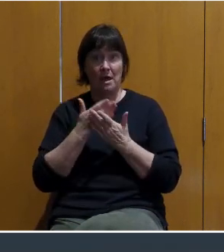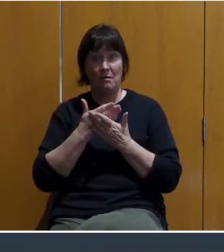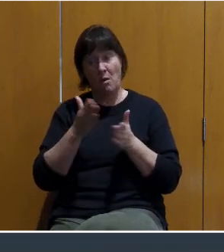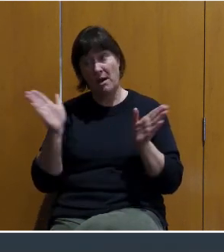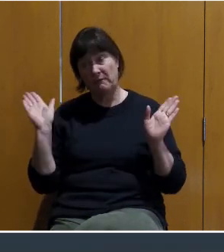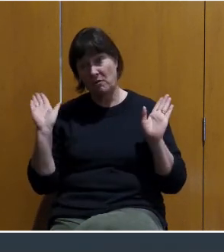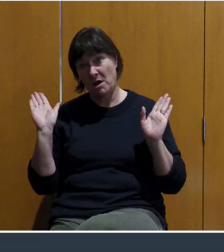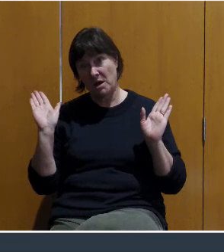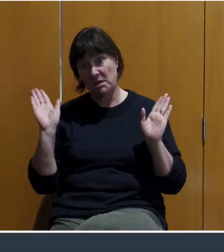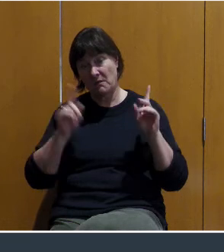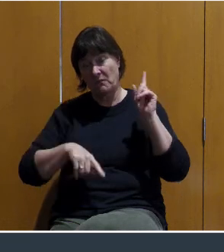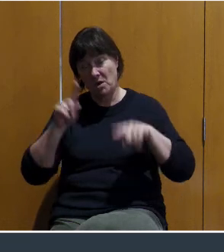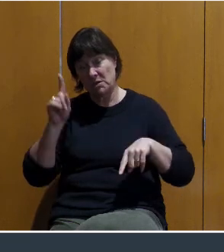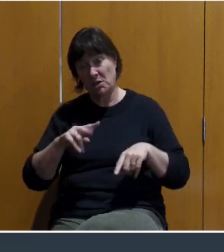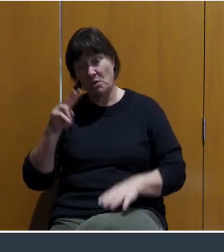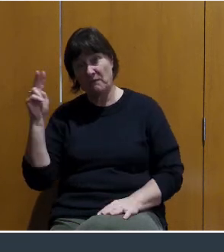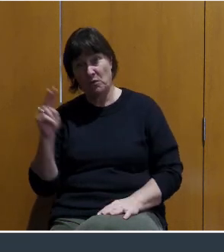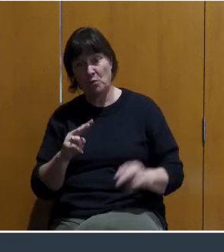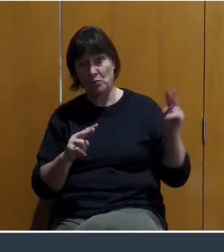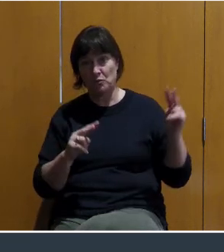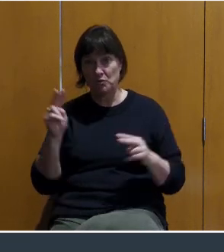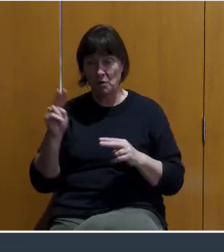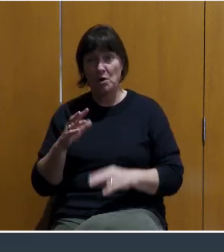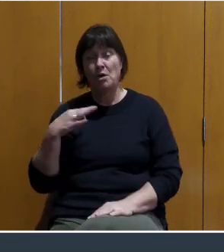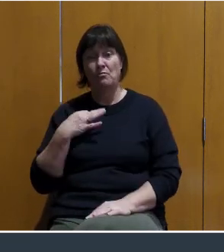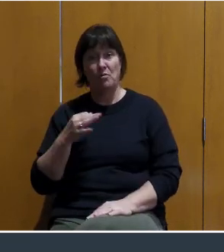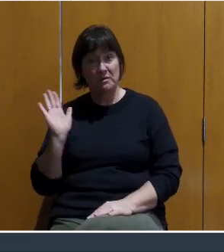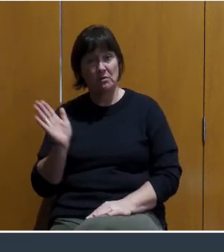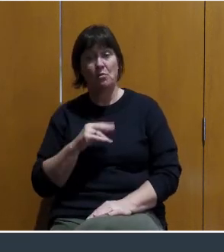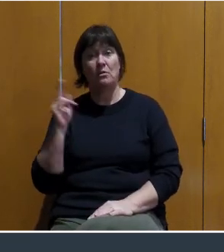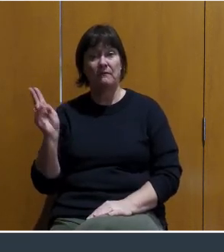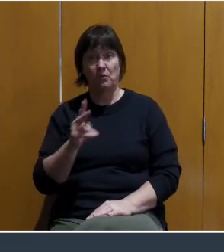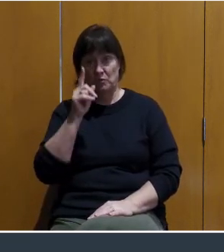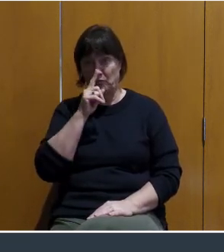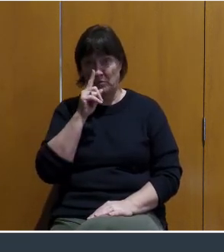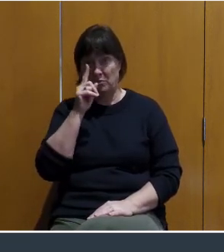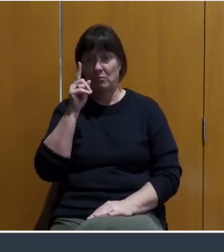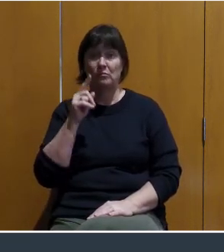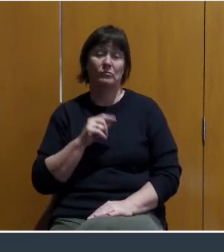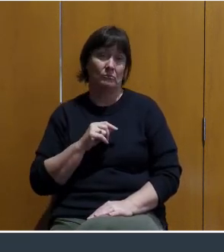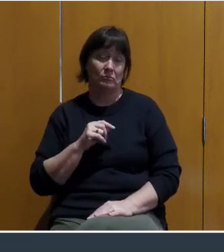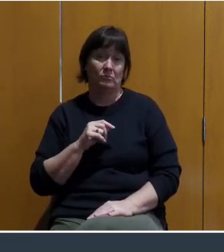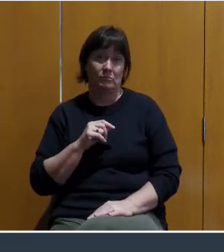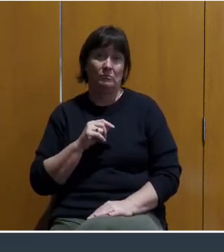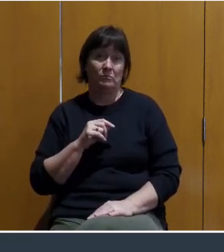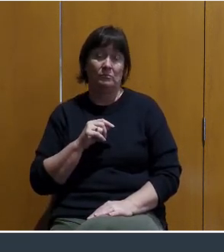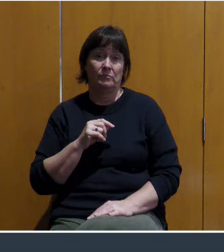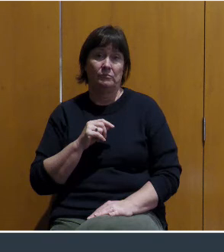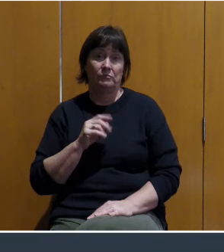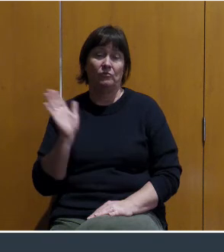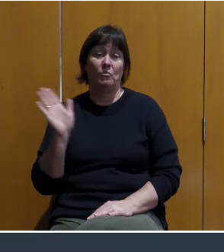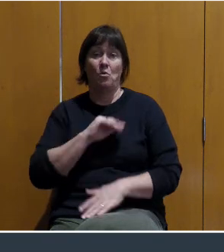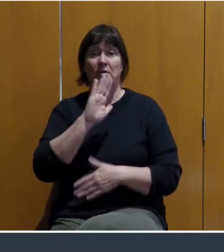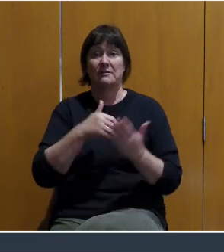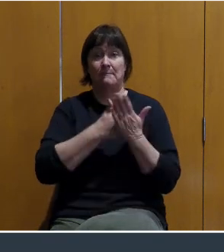think that basically represent all the views of in between all the views of all the submitters. So